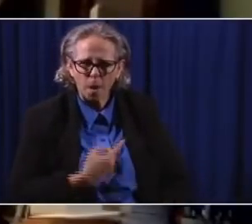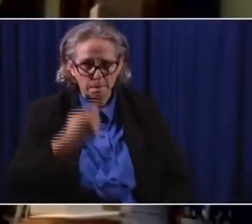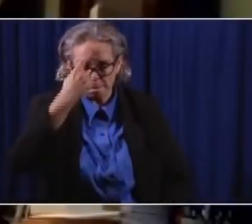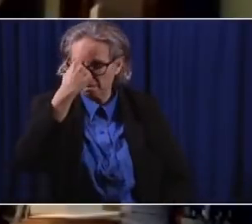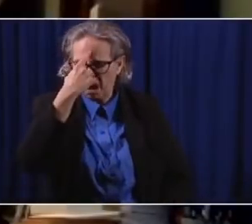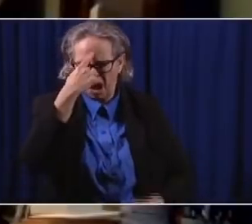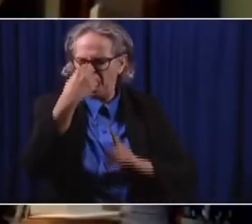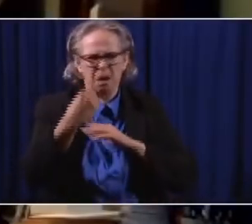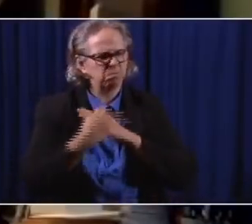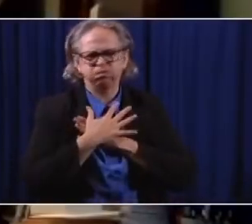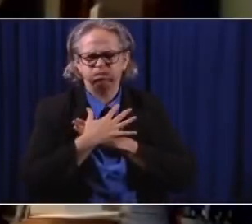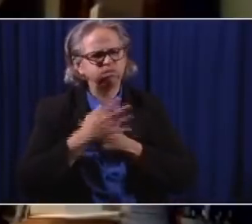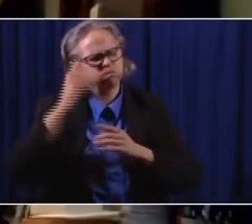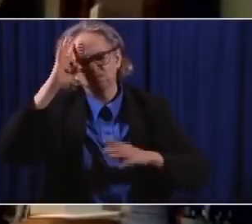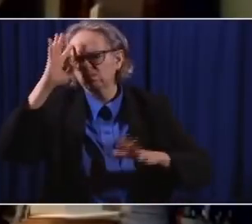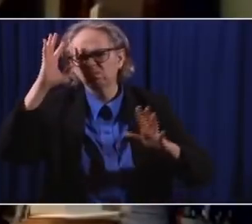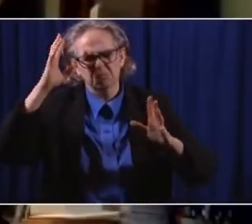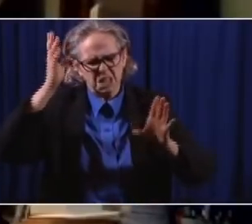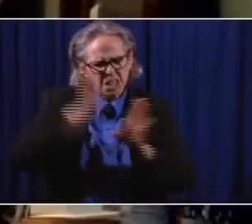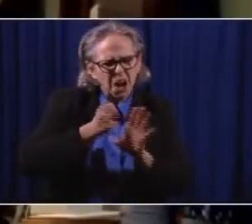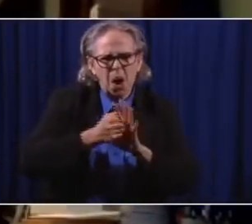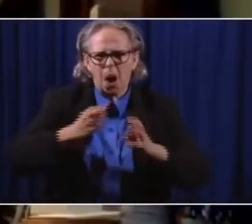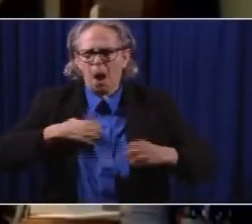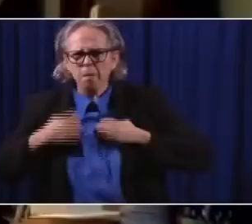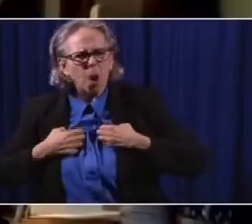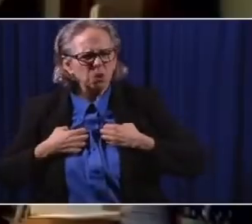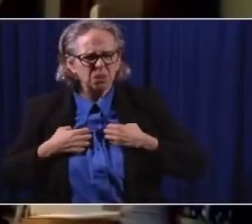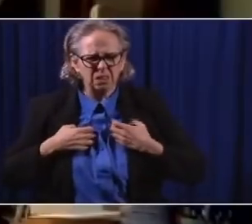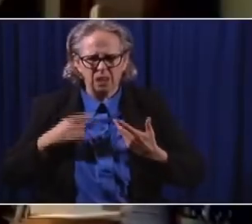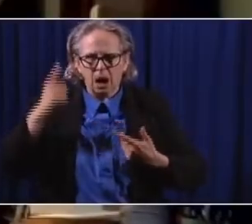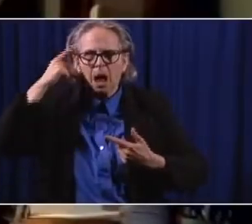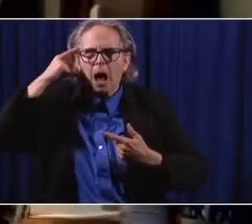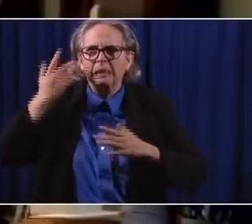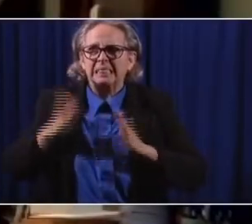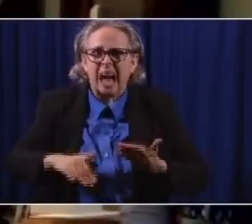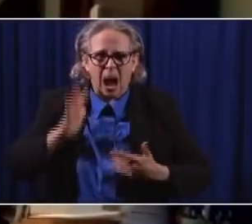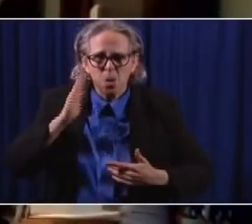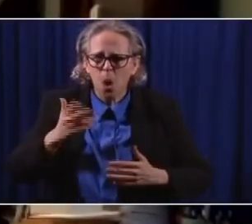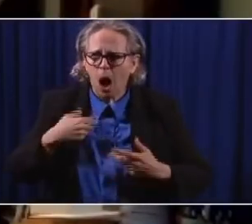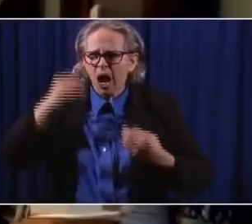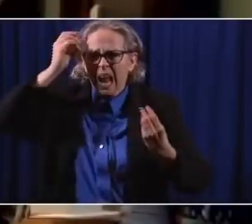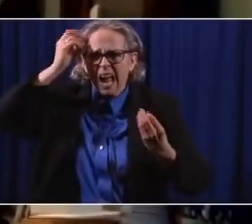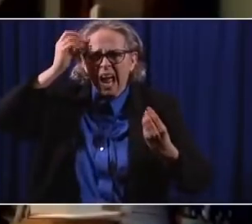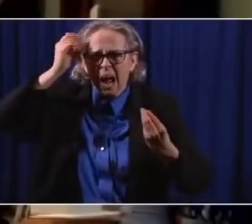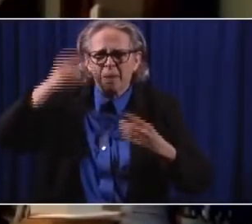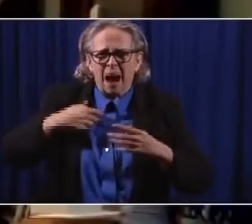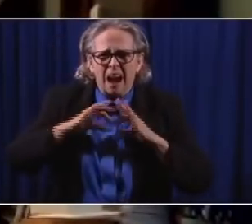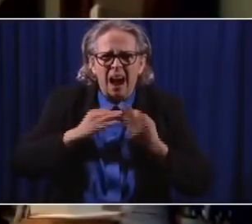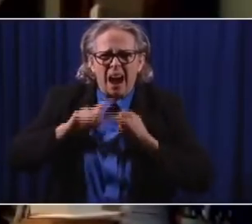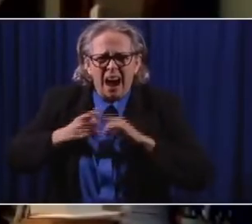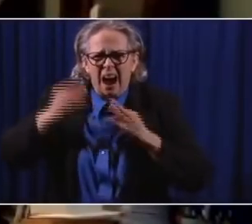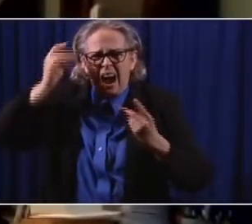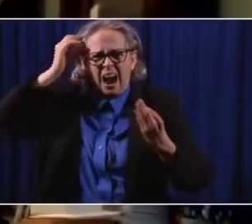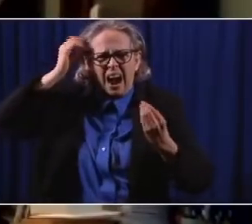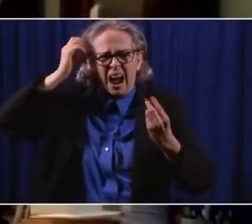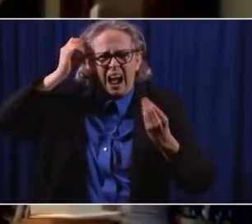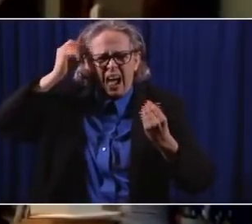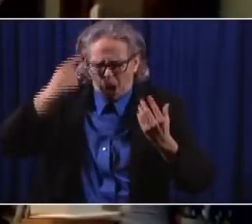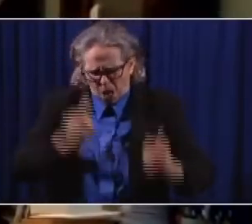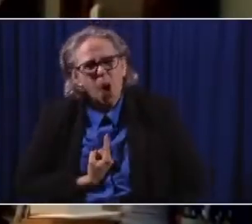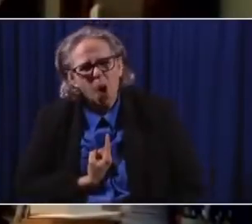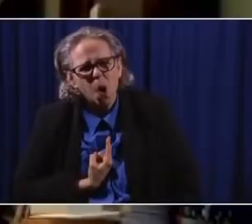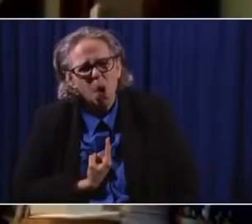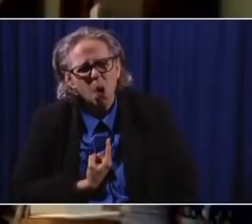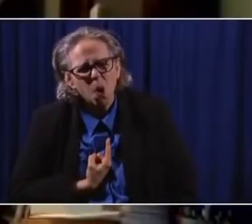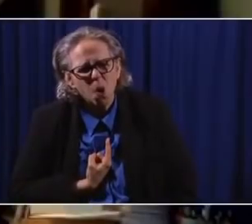start to think about, life and death, and you're in the throes of, at the same time, the way I described it to one of my